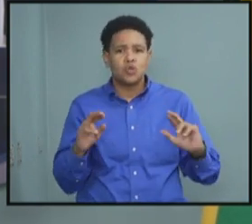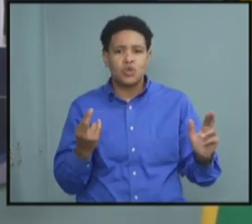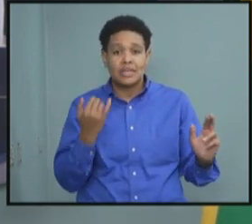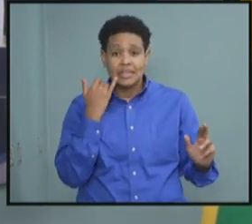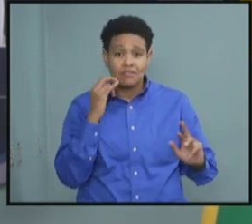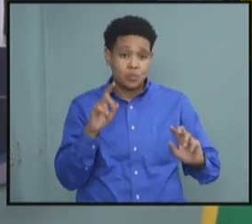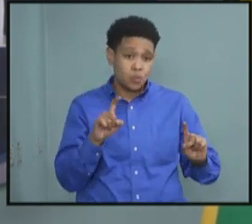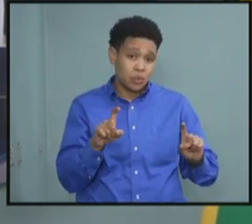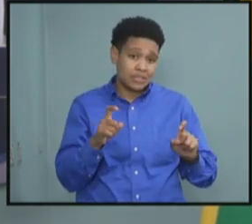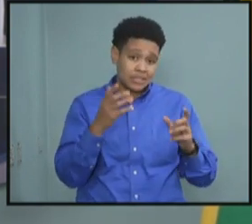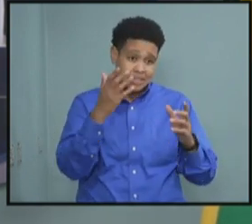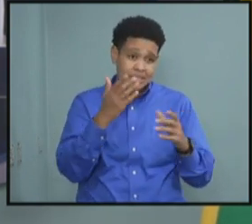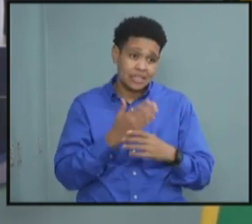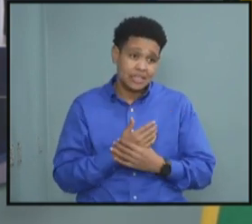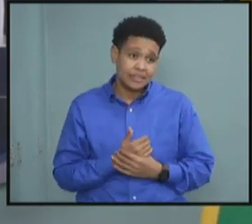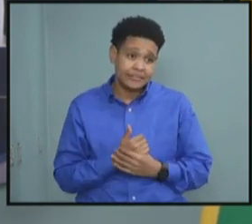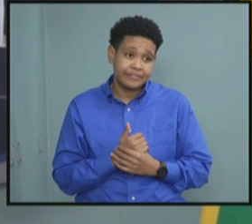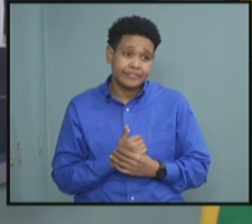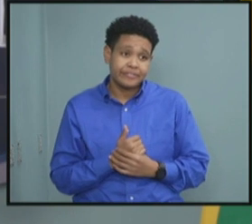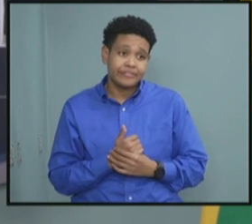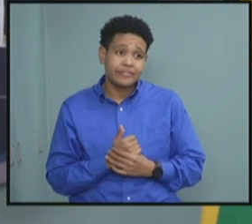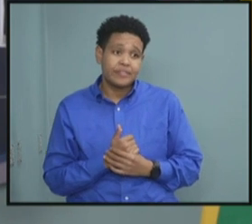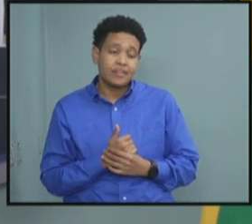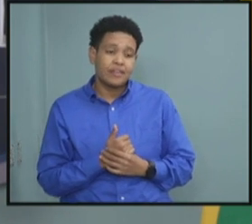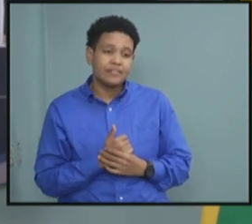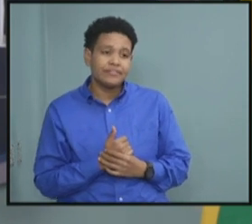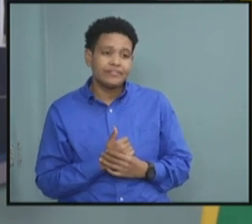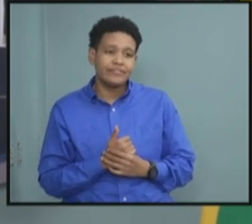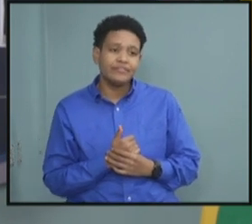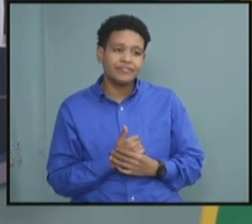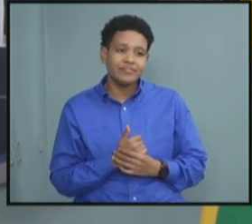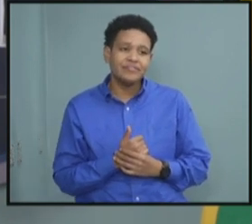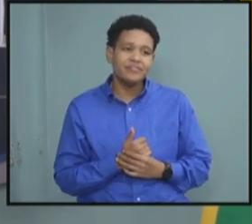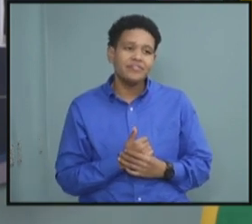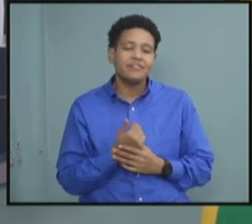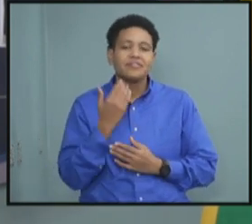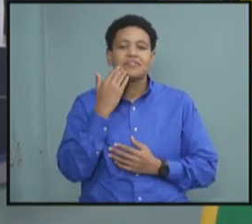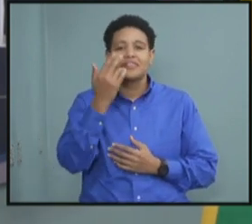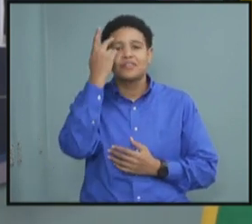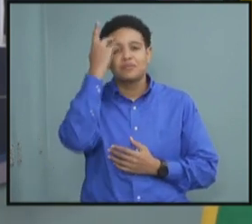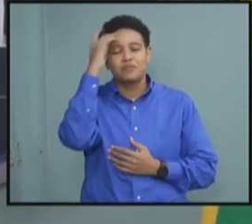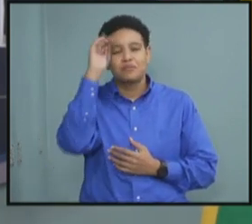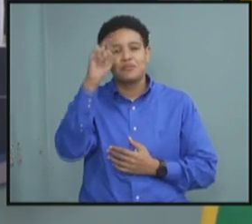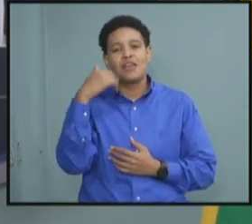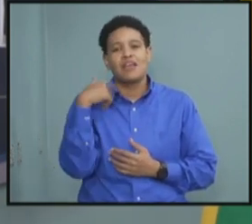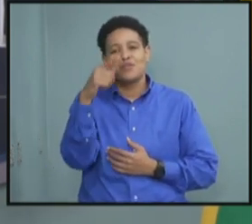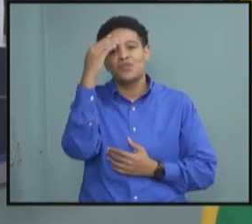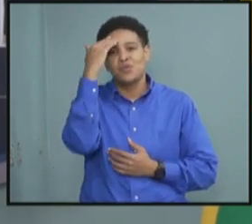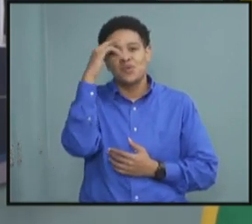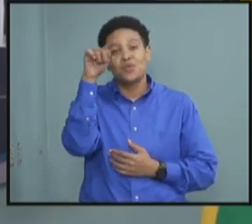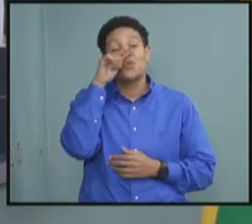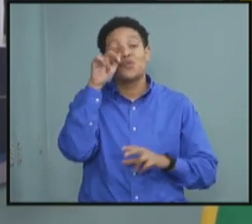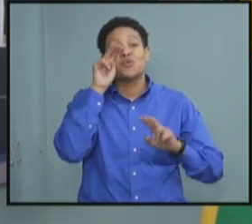there are questions. Thank you, Prime Minister. I must have you know, and for those who are watching, that ahead of the